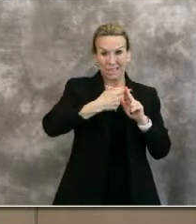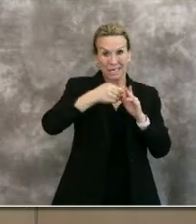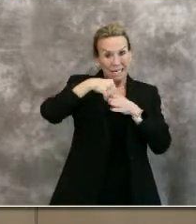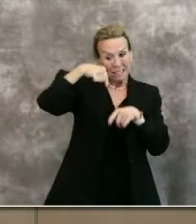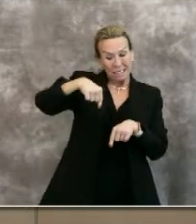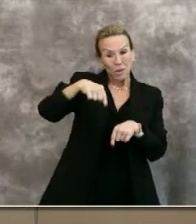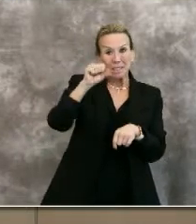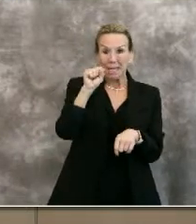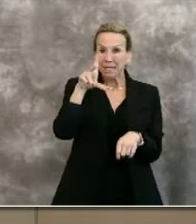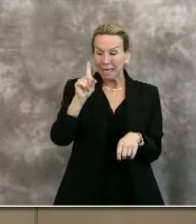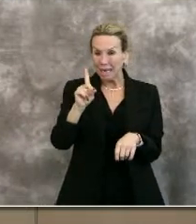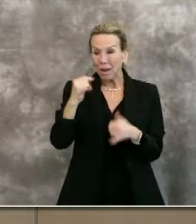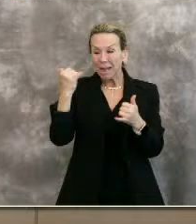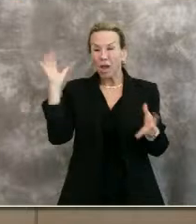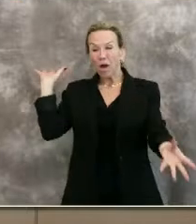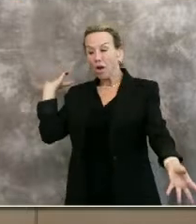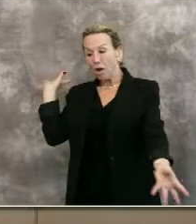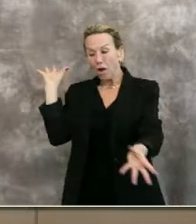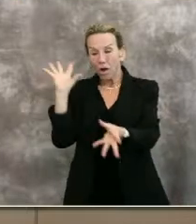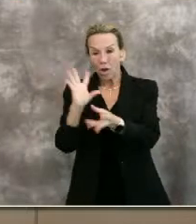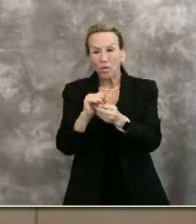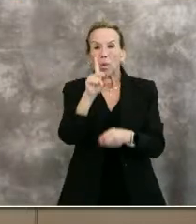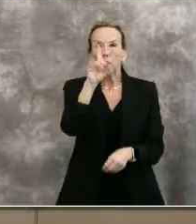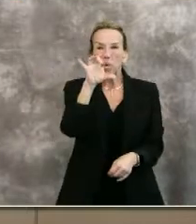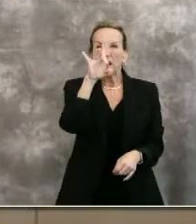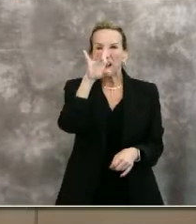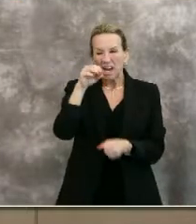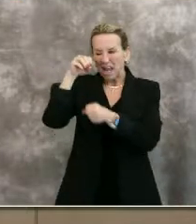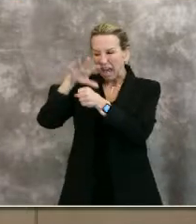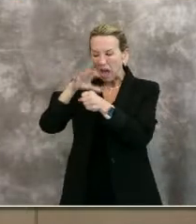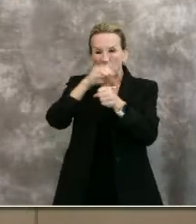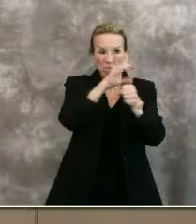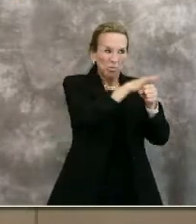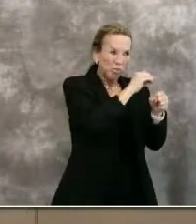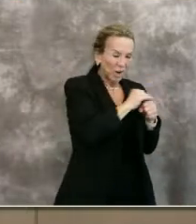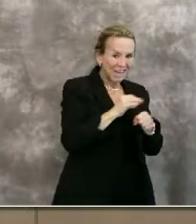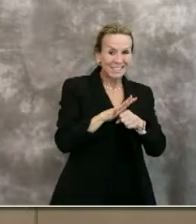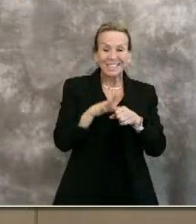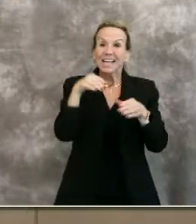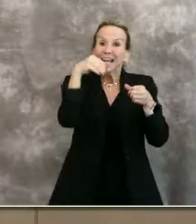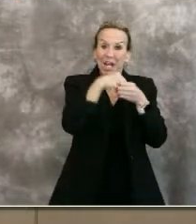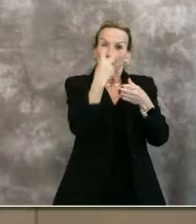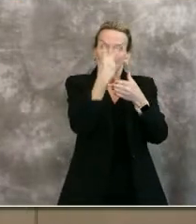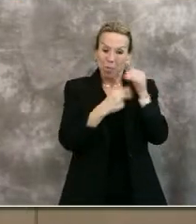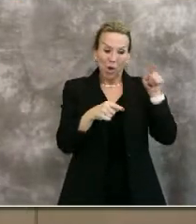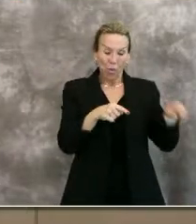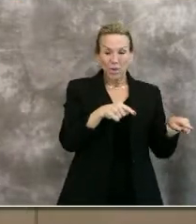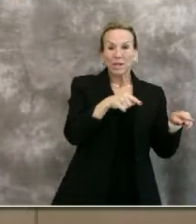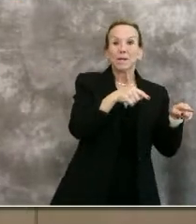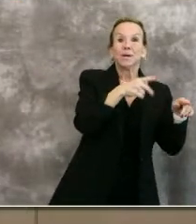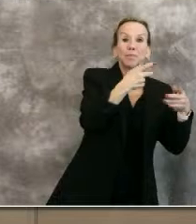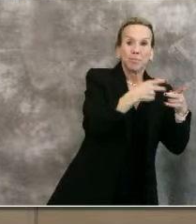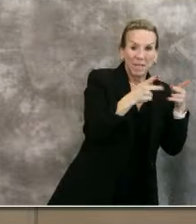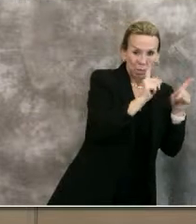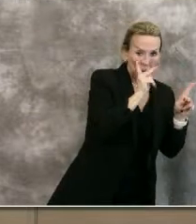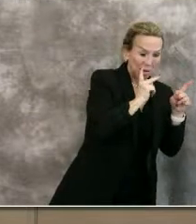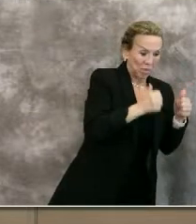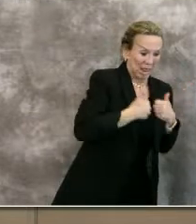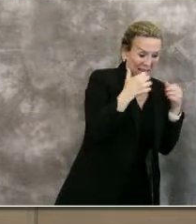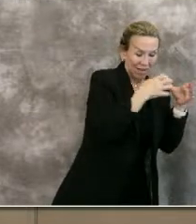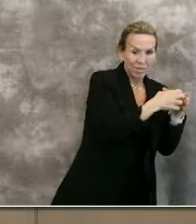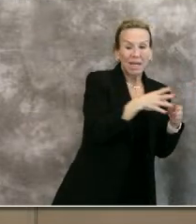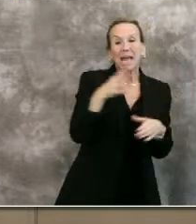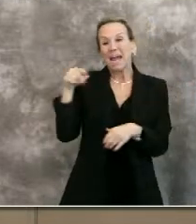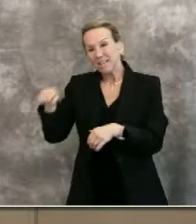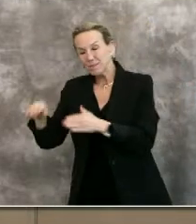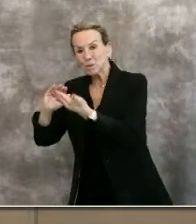Diego County, there have been over 180 outbreaks in congregate settings and community settings. Of the 180